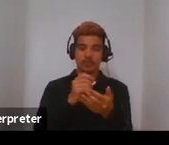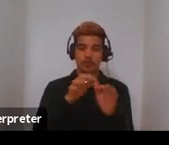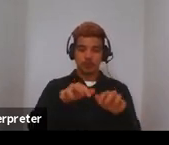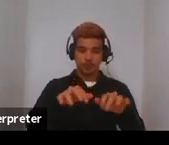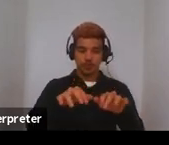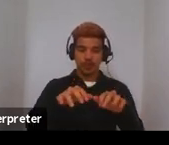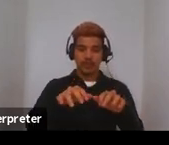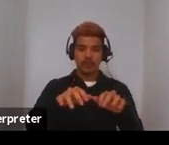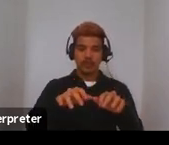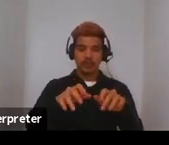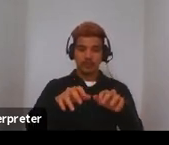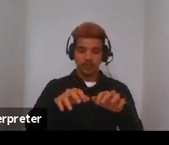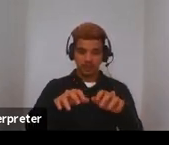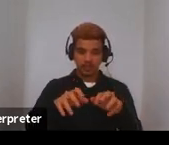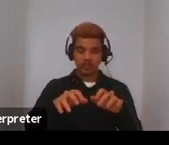the chat,